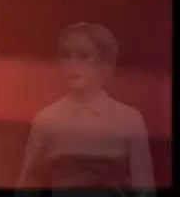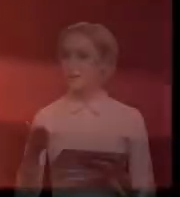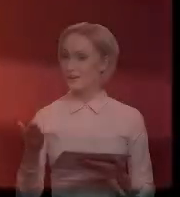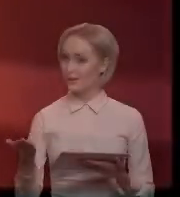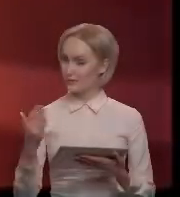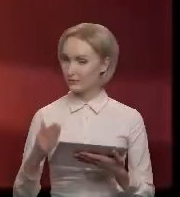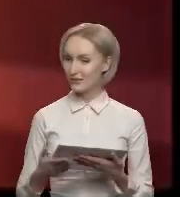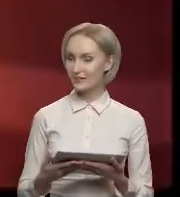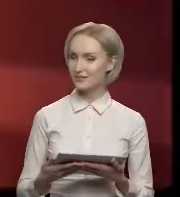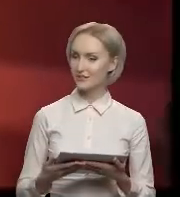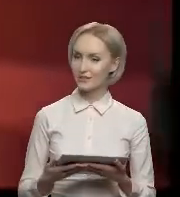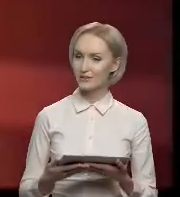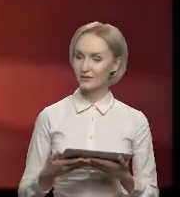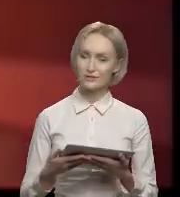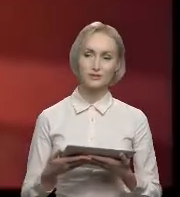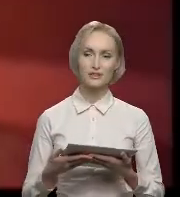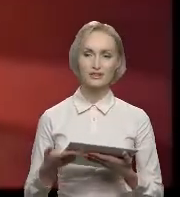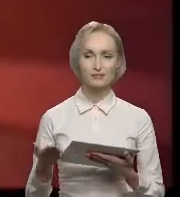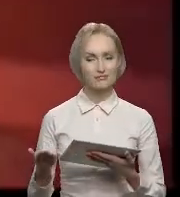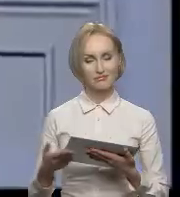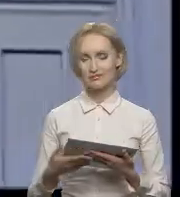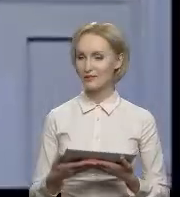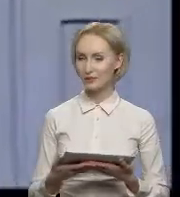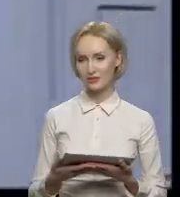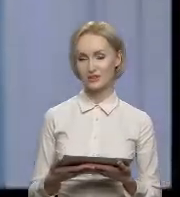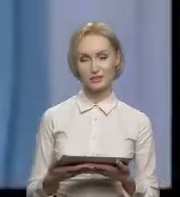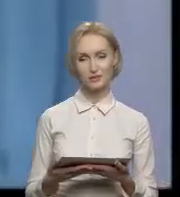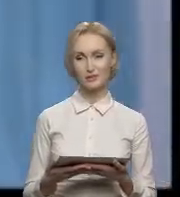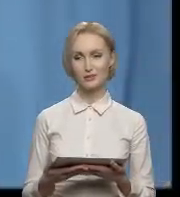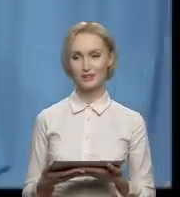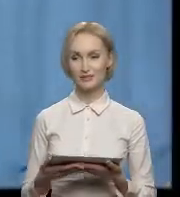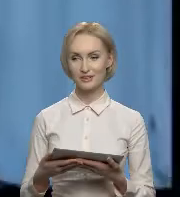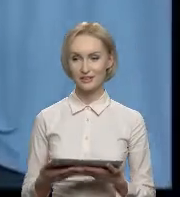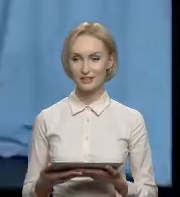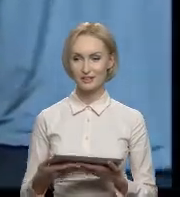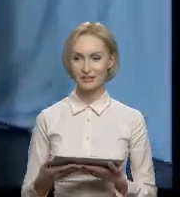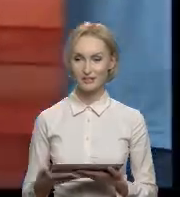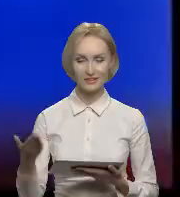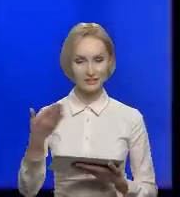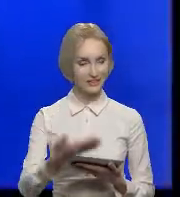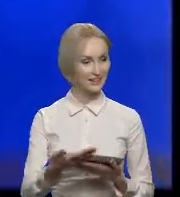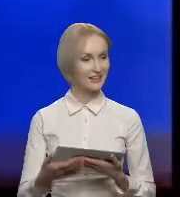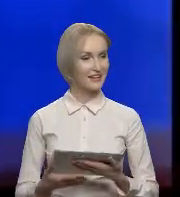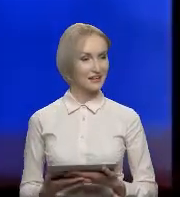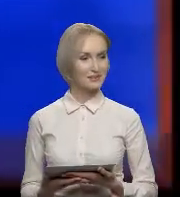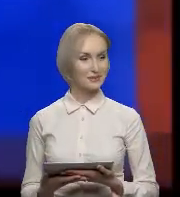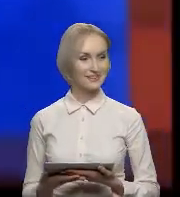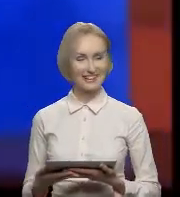Please welcome Nene's fiance, Devin, to the show. Devin, come on out.